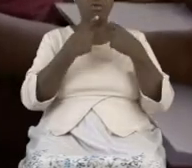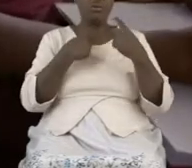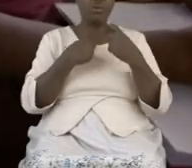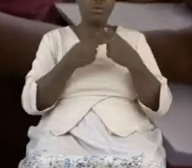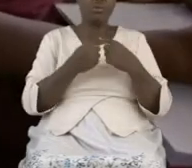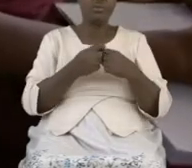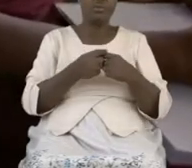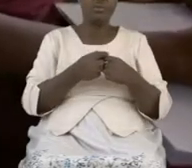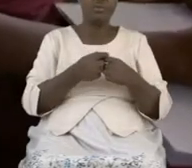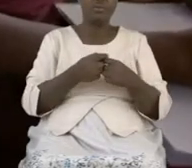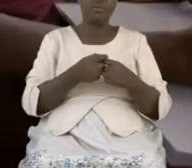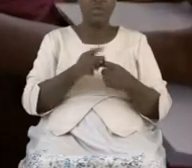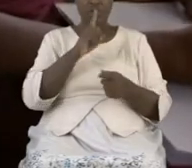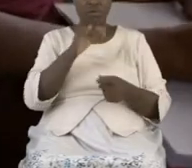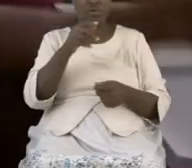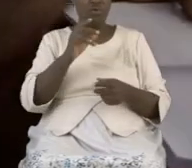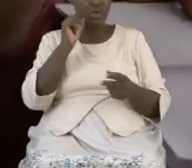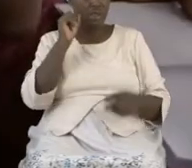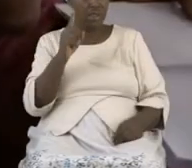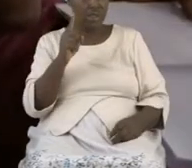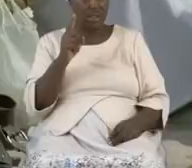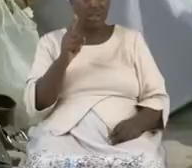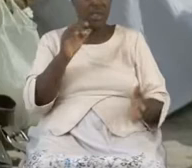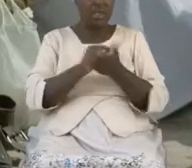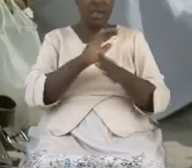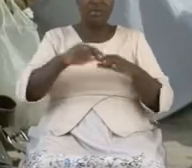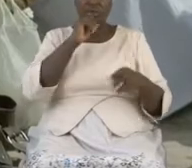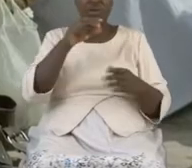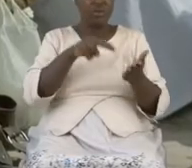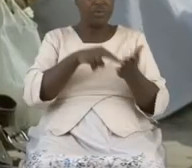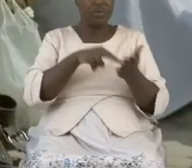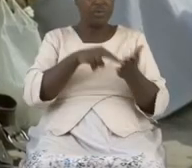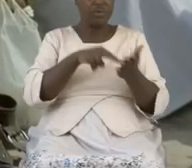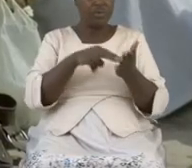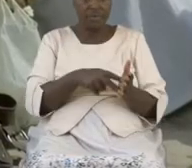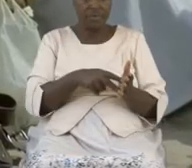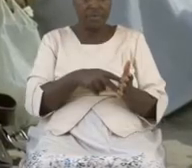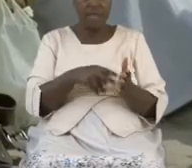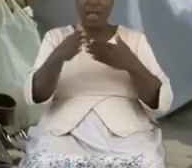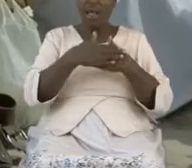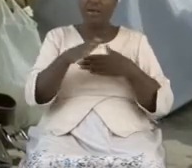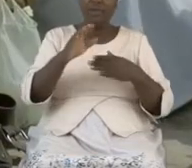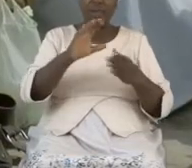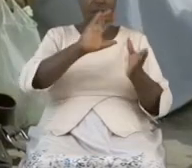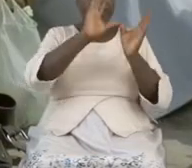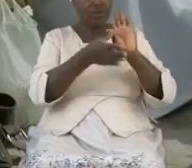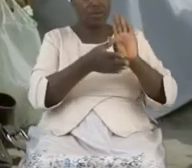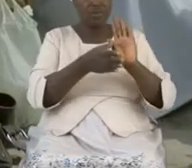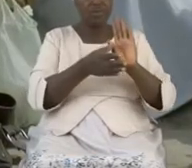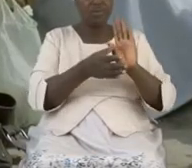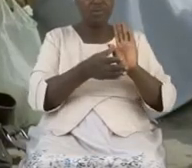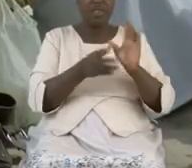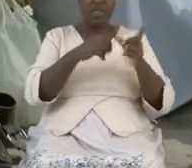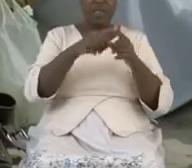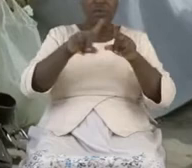Of course, you understand, that does not mean after conversion, then you went